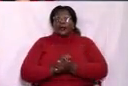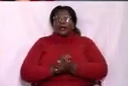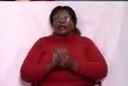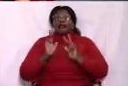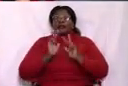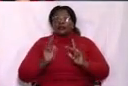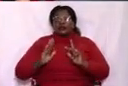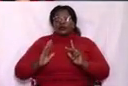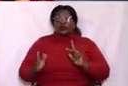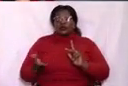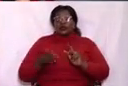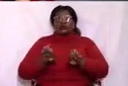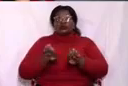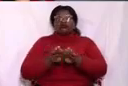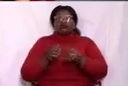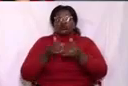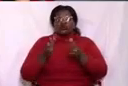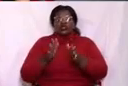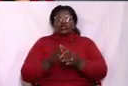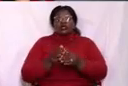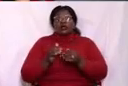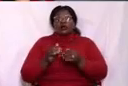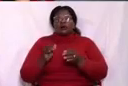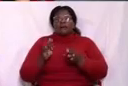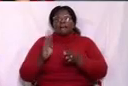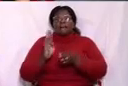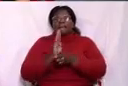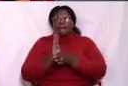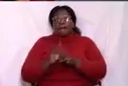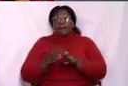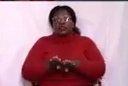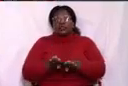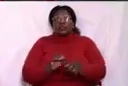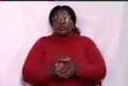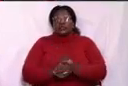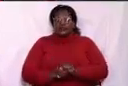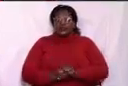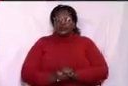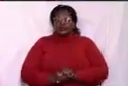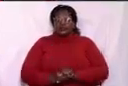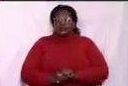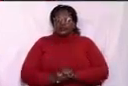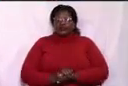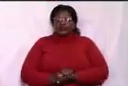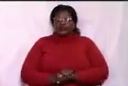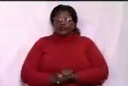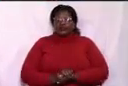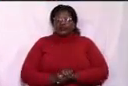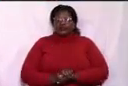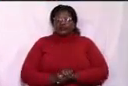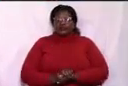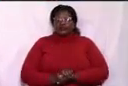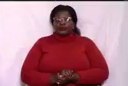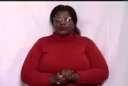those businesses that rely on making things, especially, or they're especially affected.